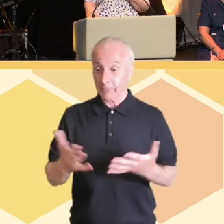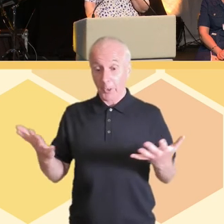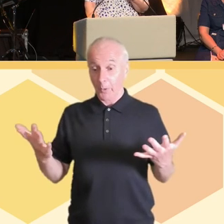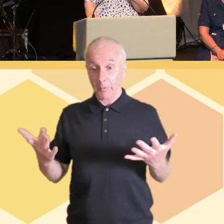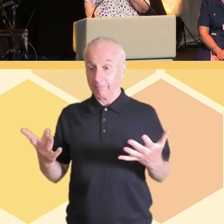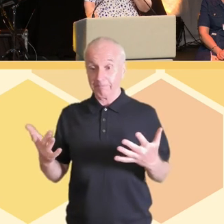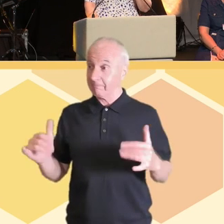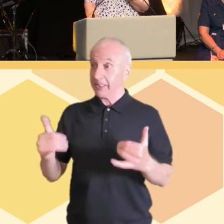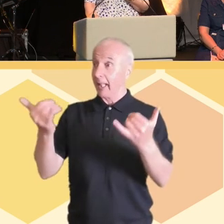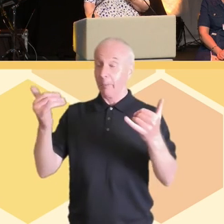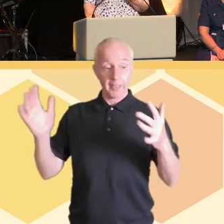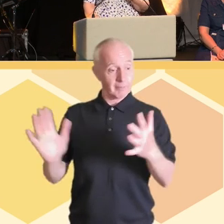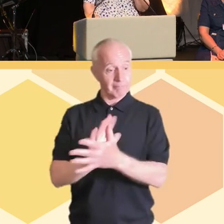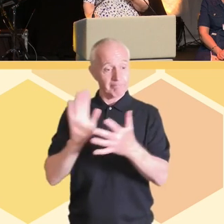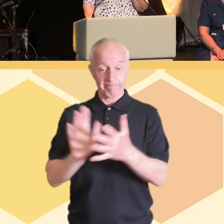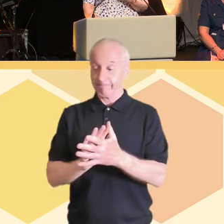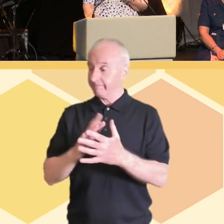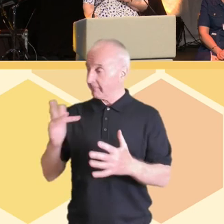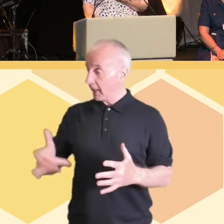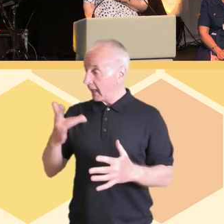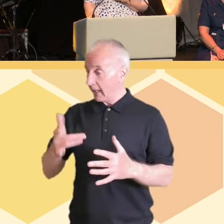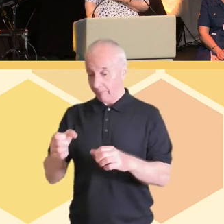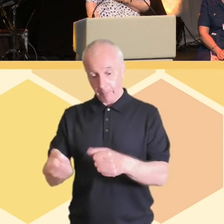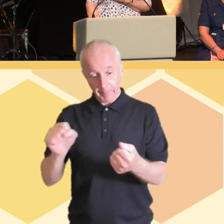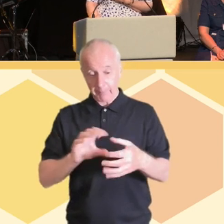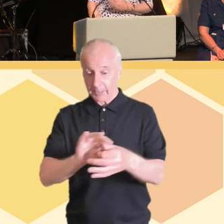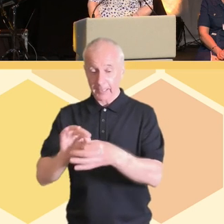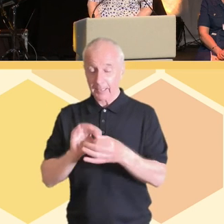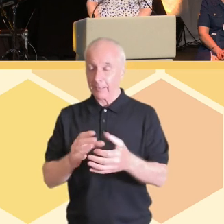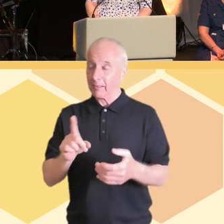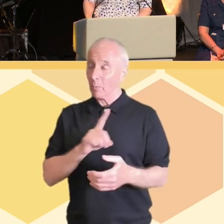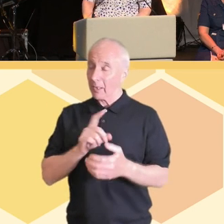celebrate the life of Baptist Together, because it is a precious and beautiful thing.